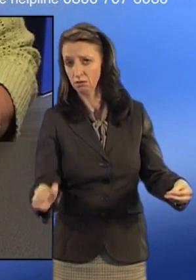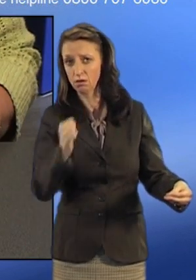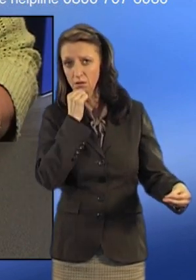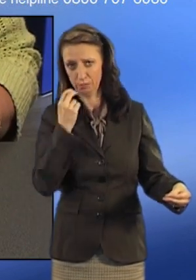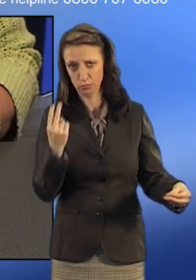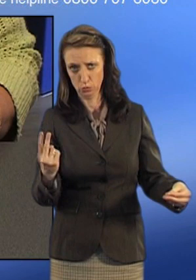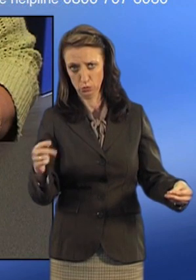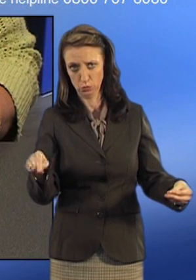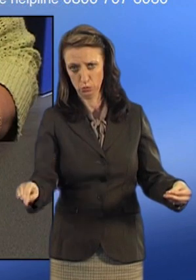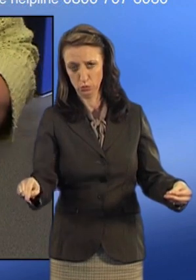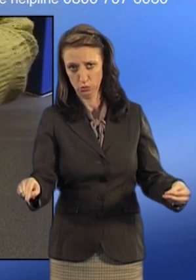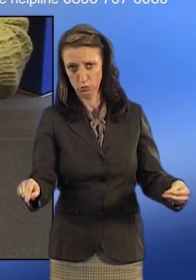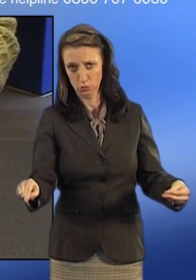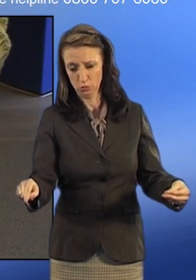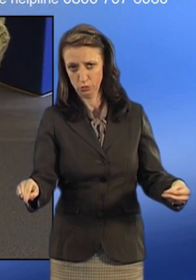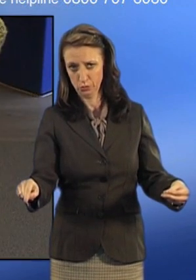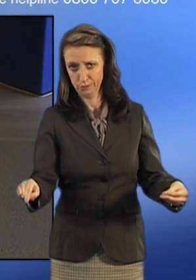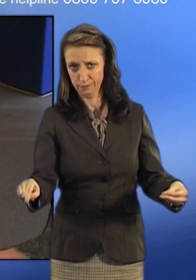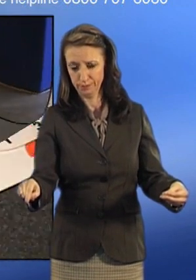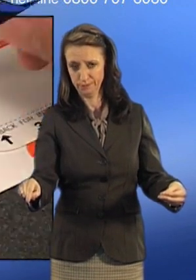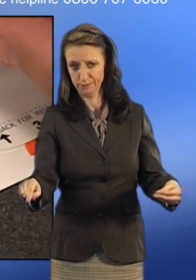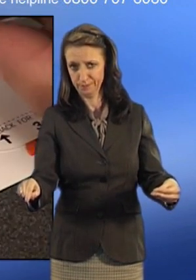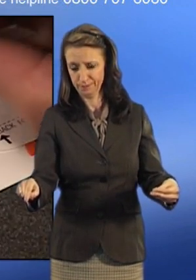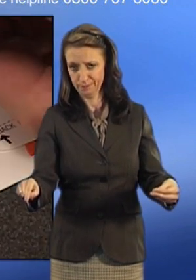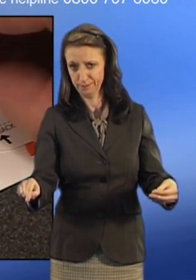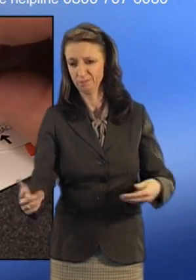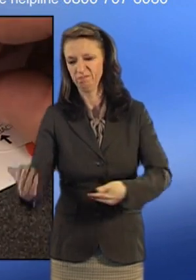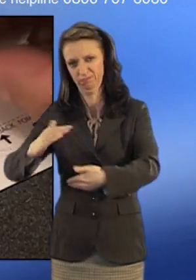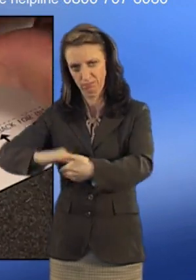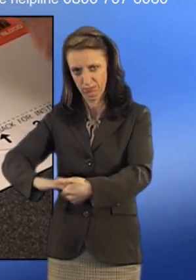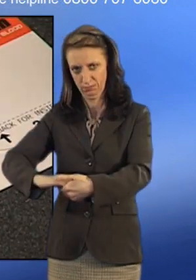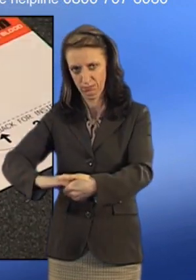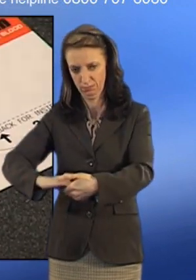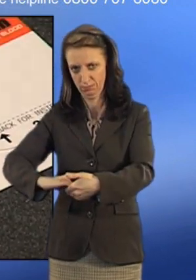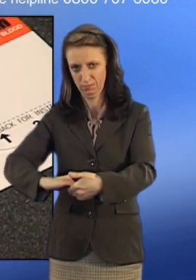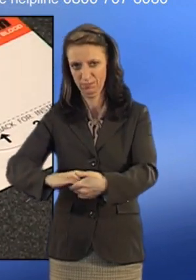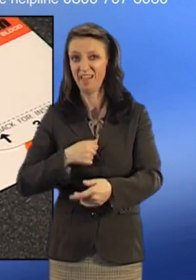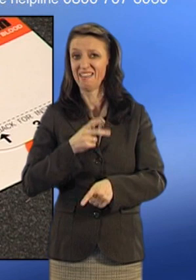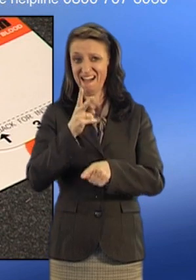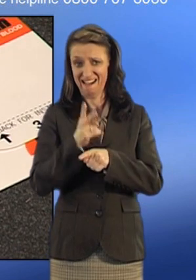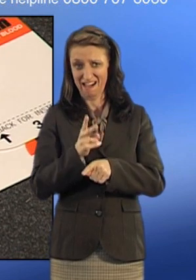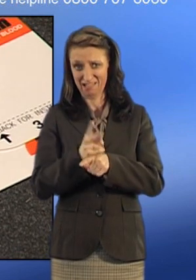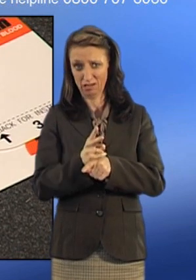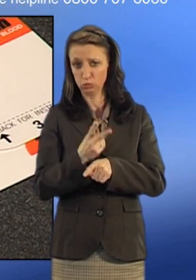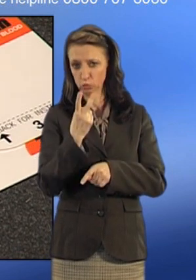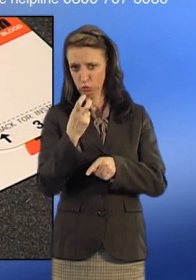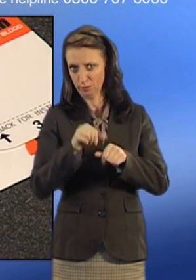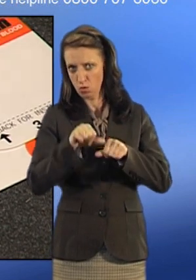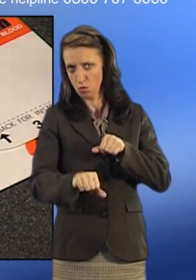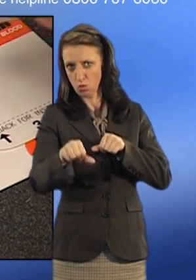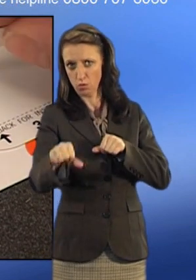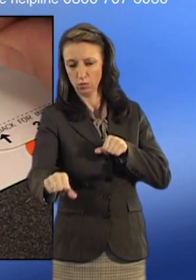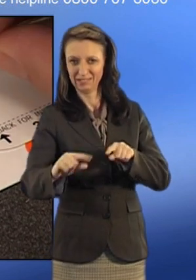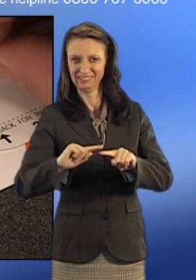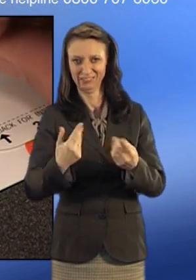area marked 2 under the first tab. Repeat this process 2 more times on separate